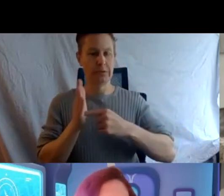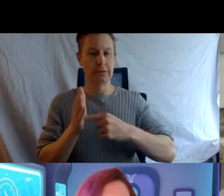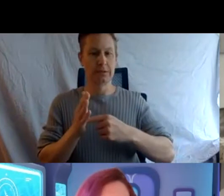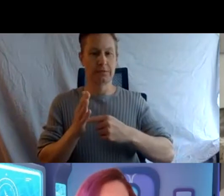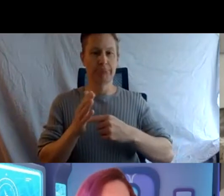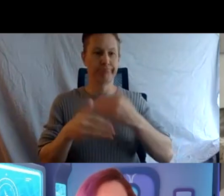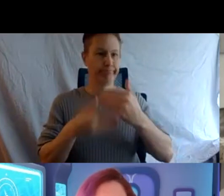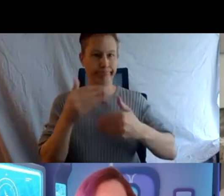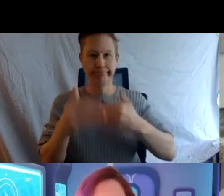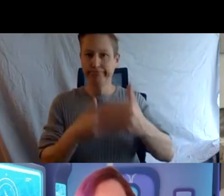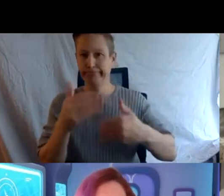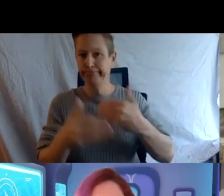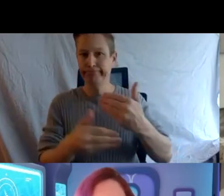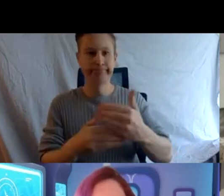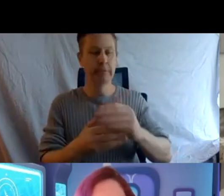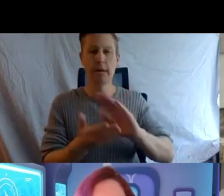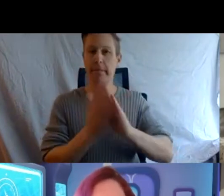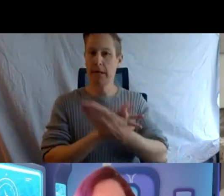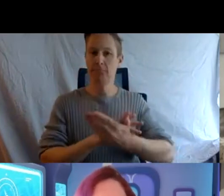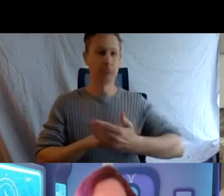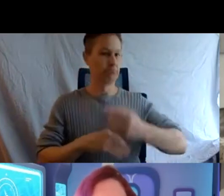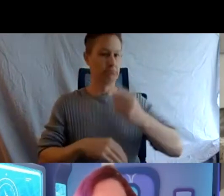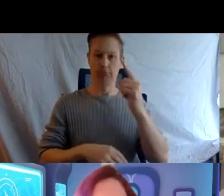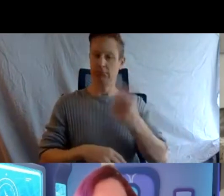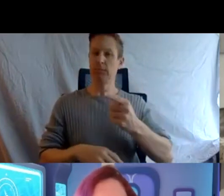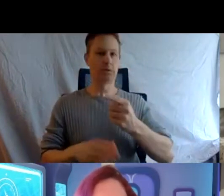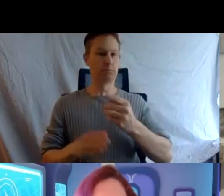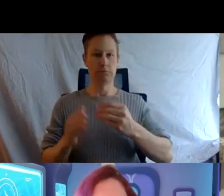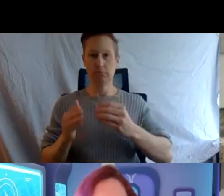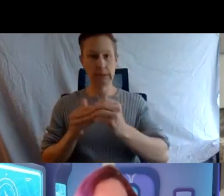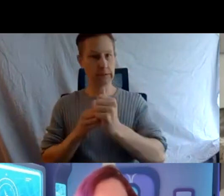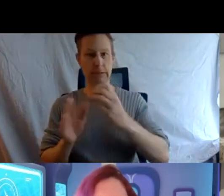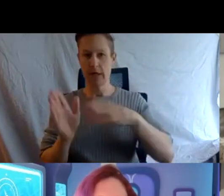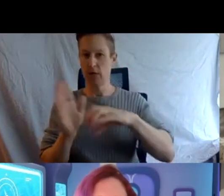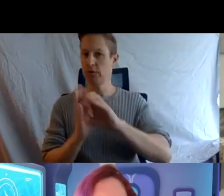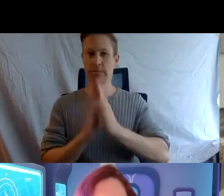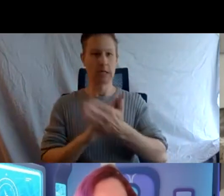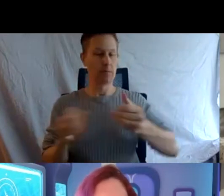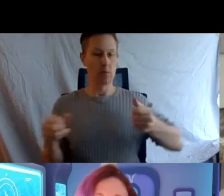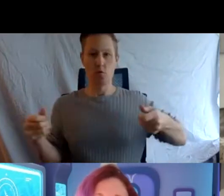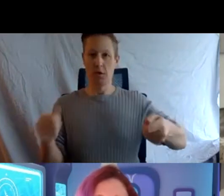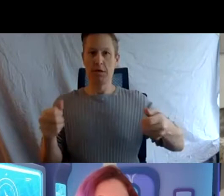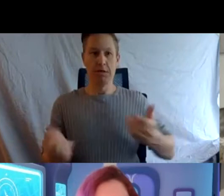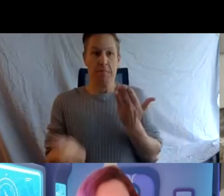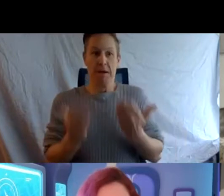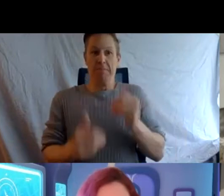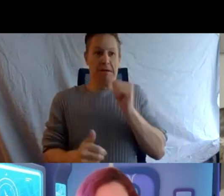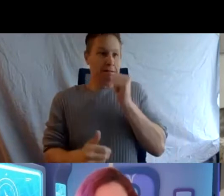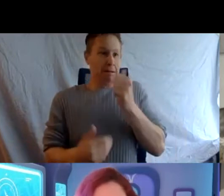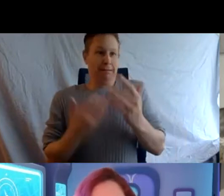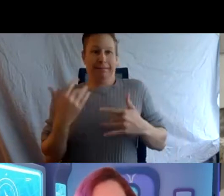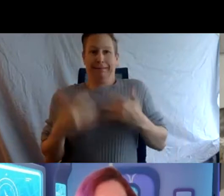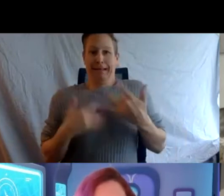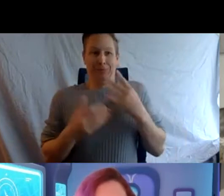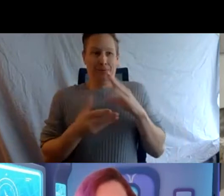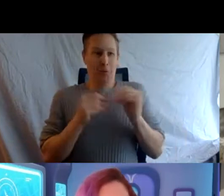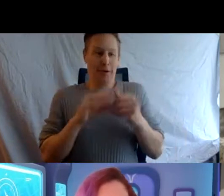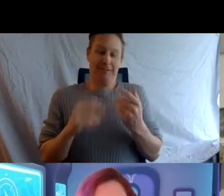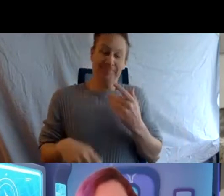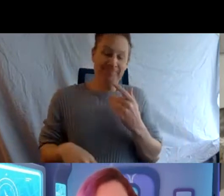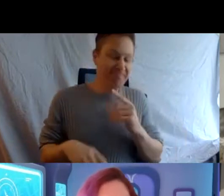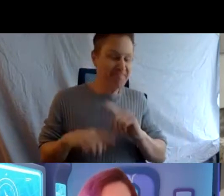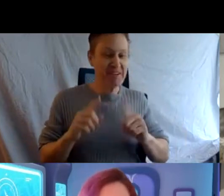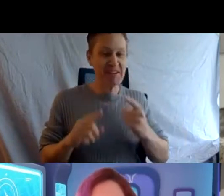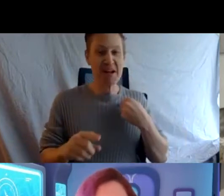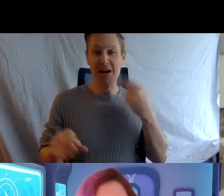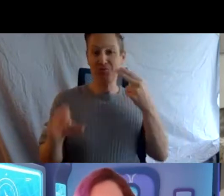from there, and it just became, okay, this is what we're doing. So it's probably not the most exciting story, but when I came along, it was